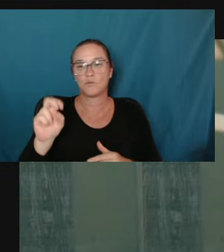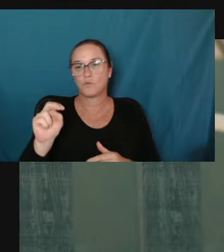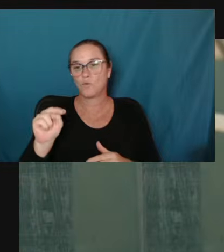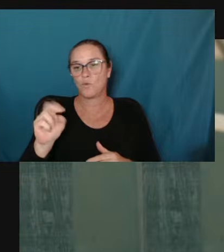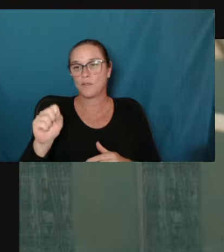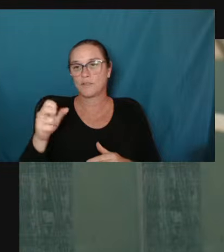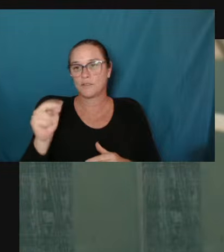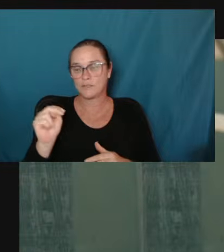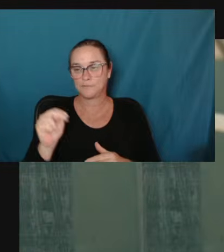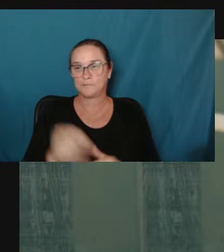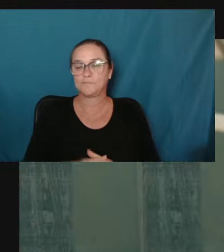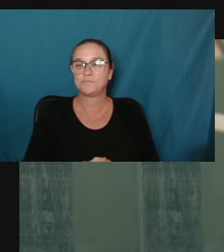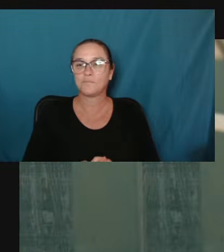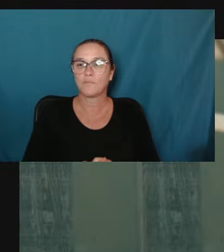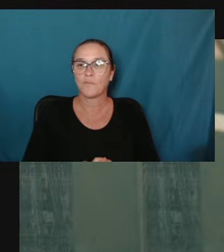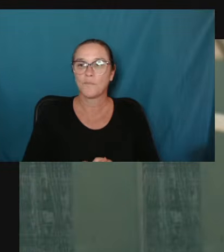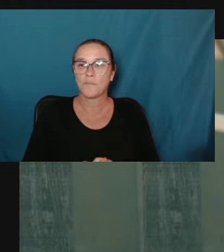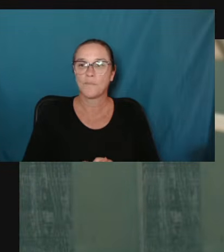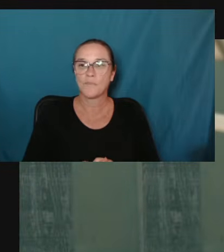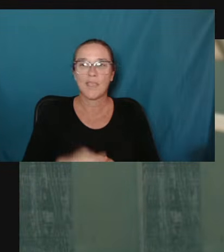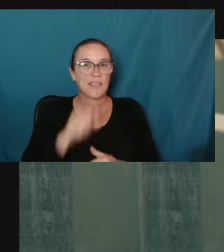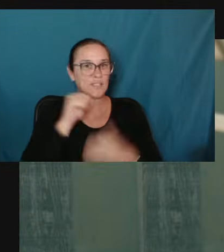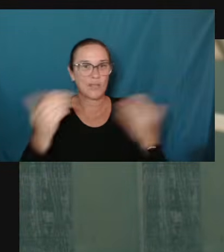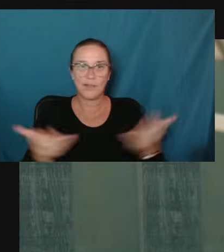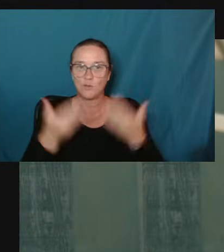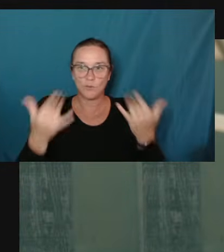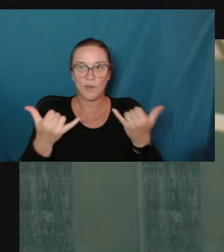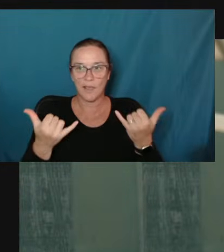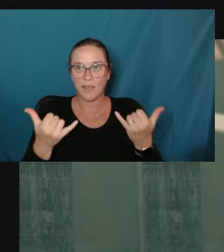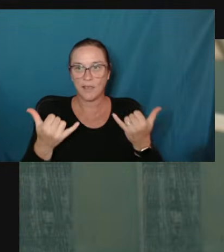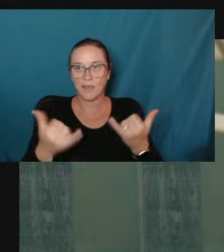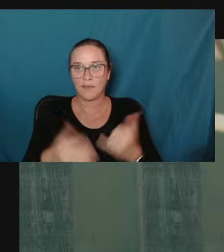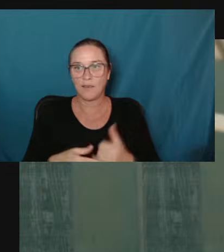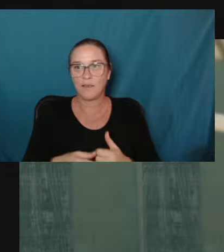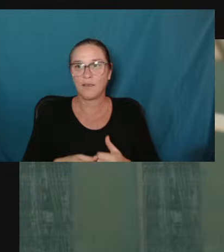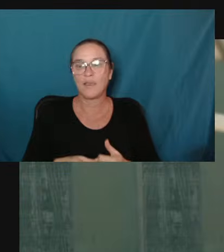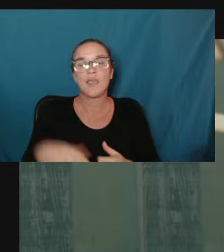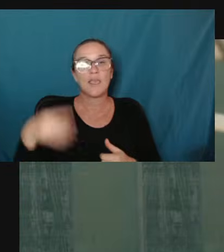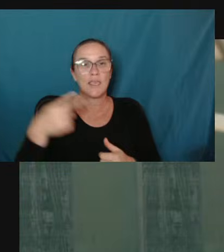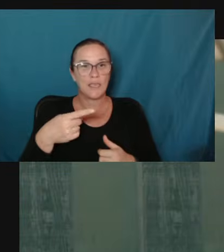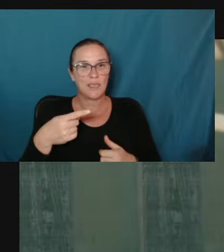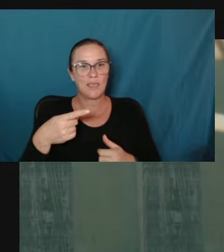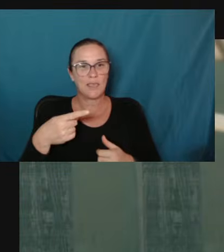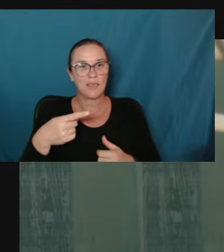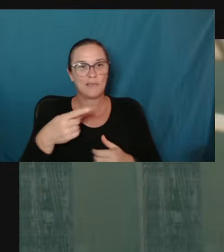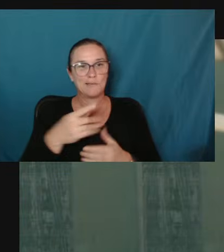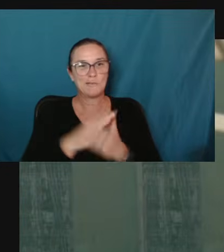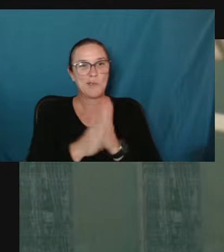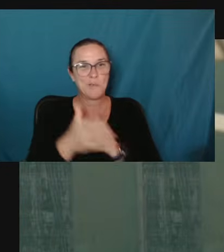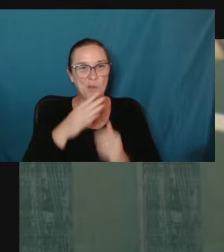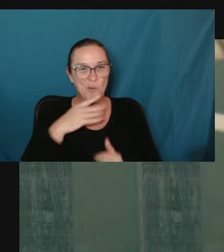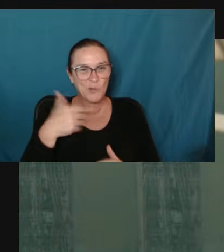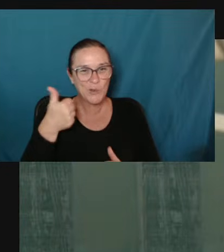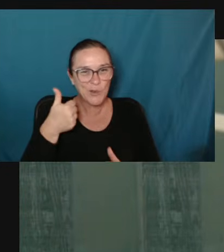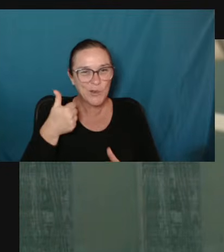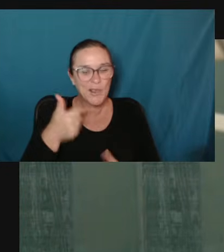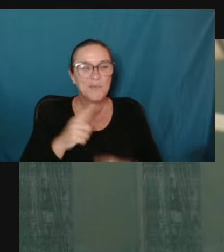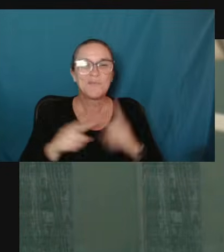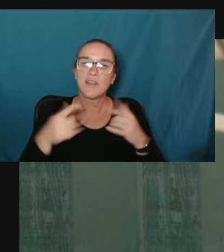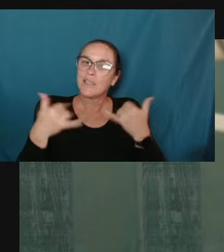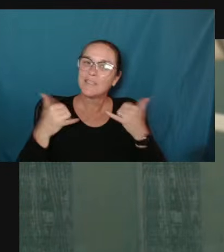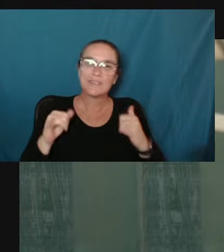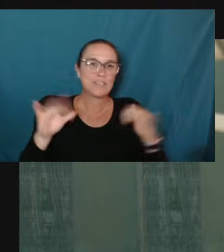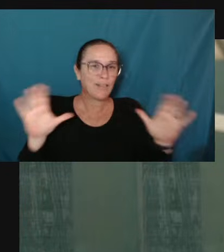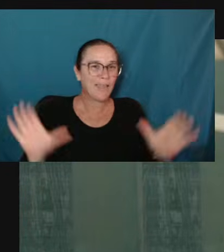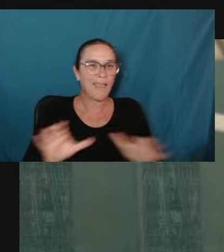So Don Swanson is not here today. He's getting up there in age, but he is still a very